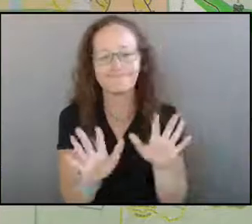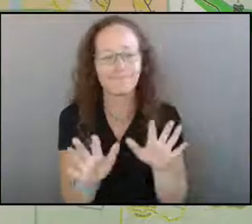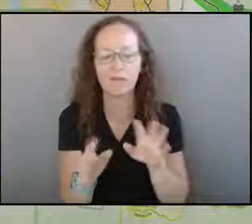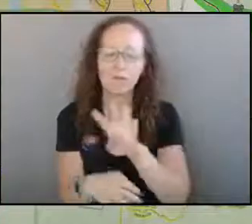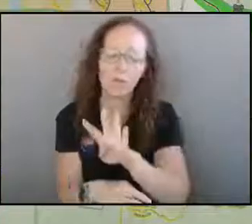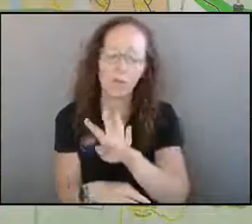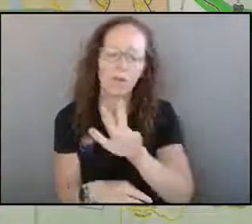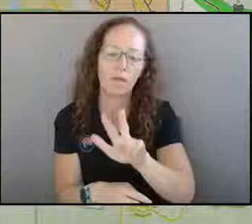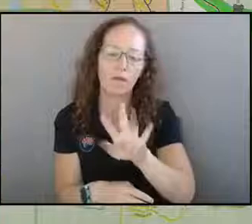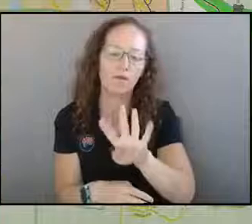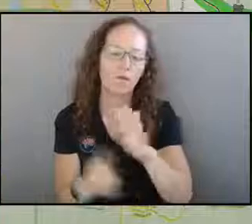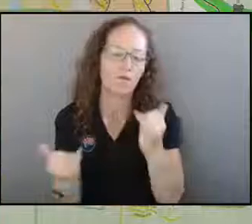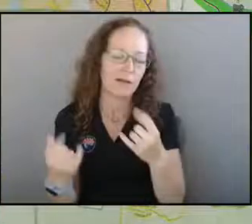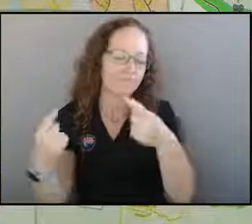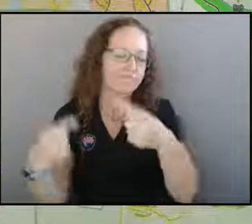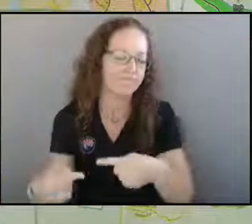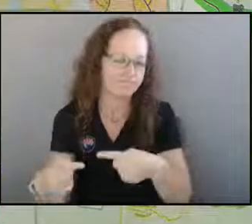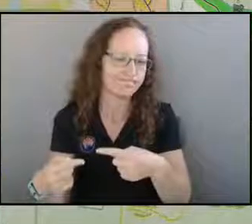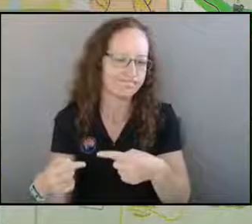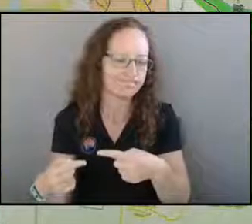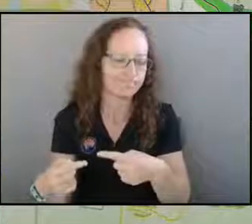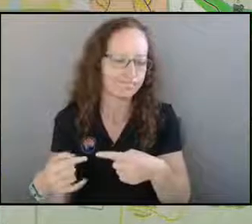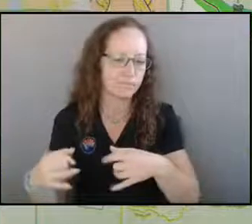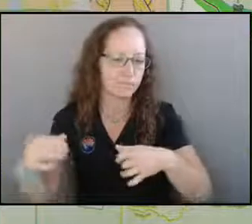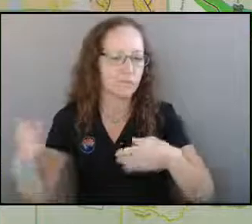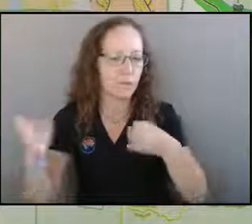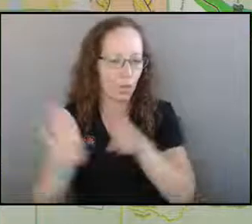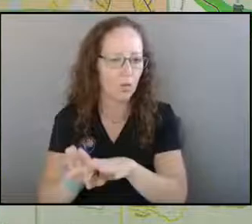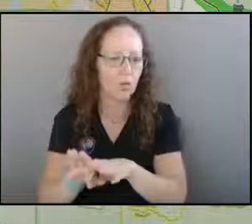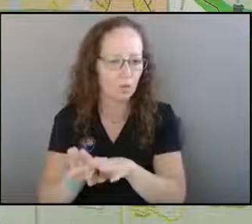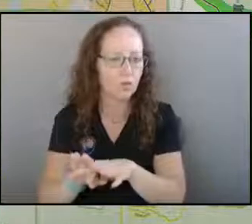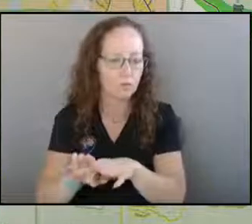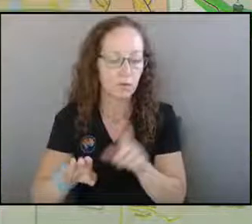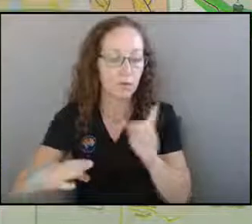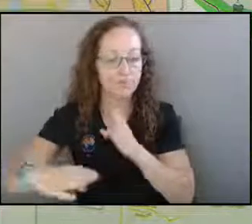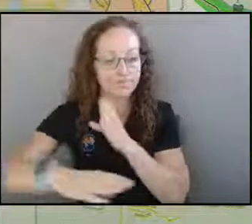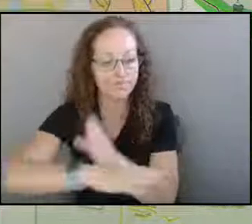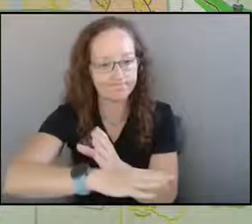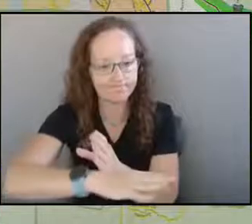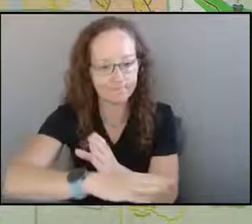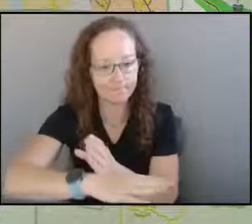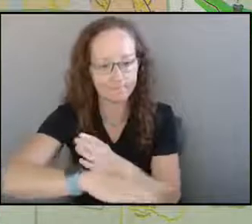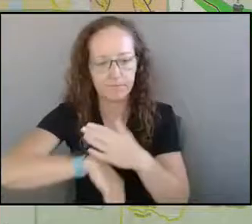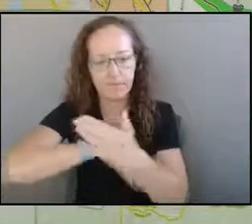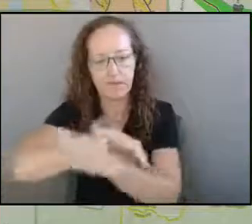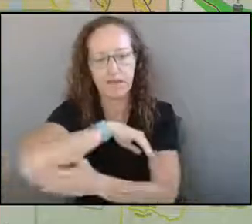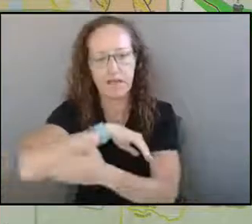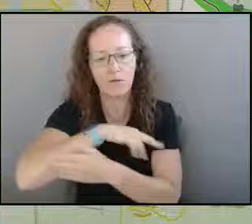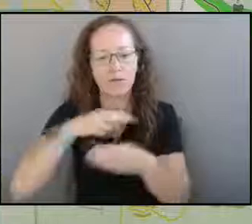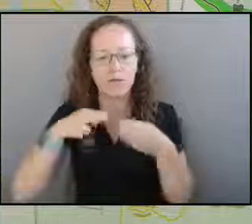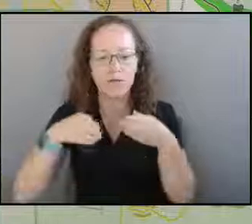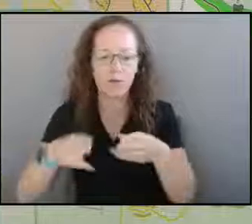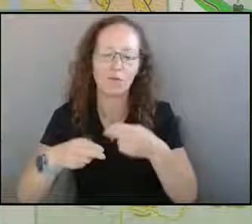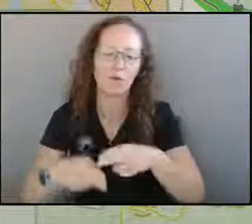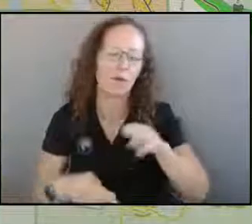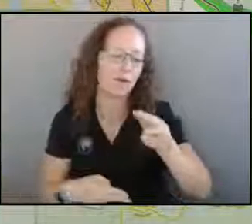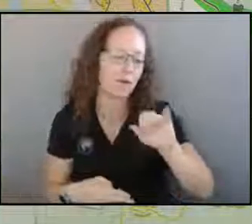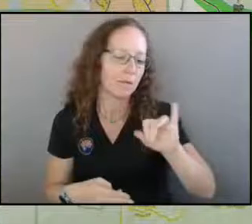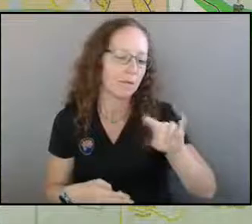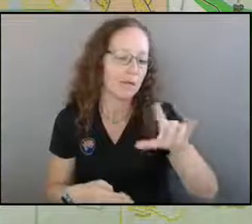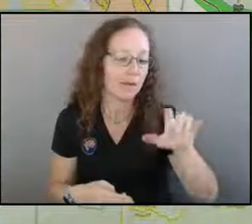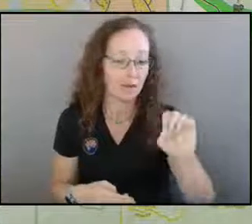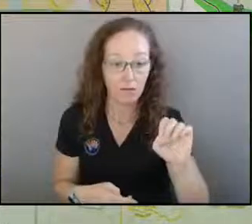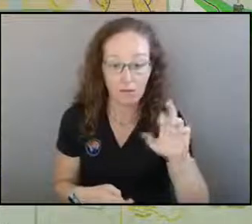434 at the junction of the county road. We call it Middle Road for those individuals that are listening, right